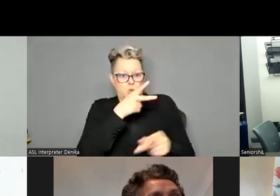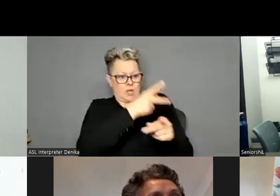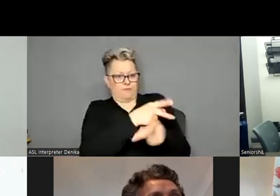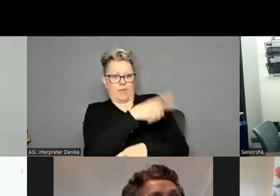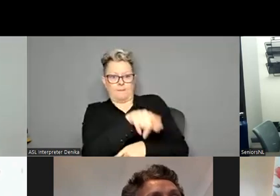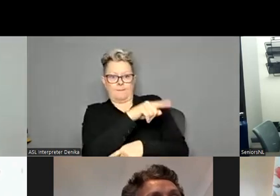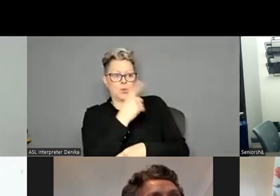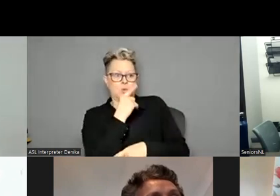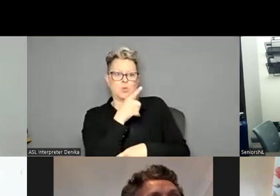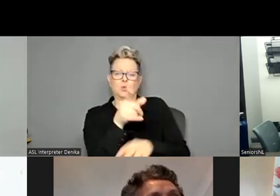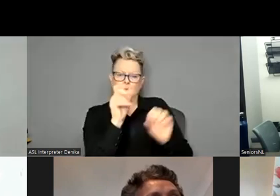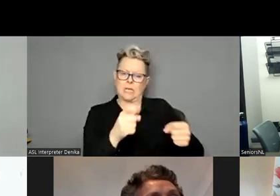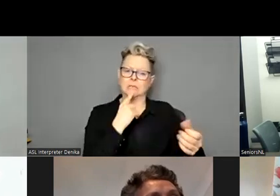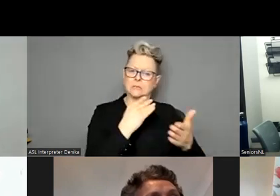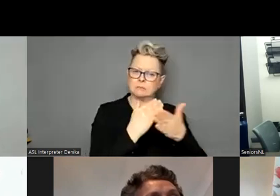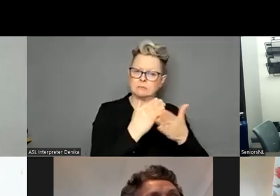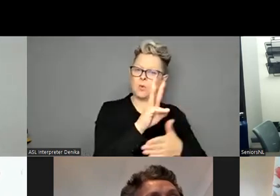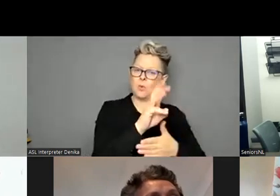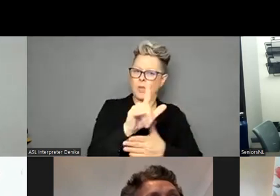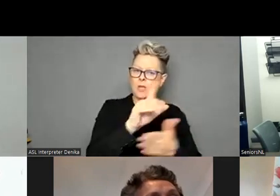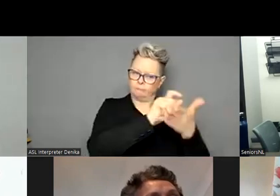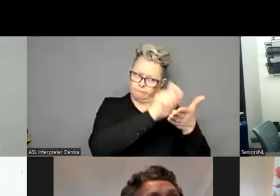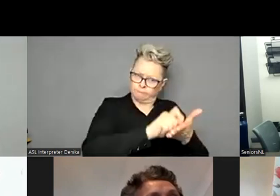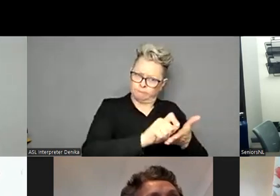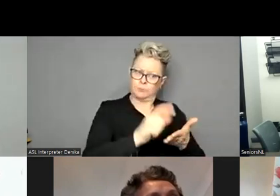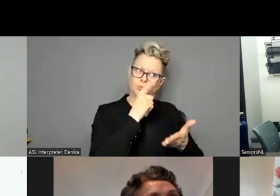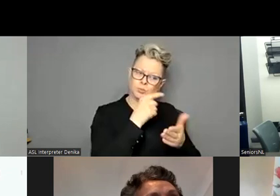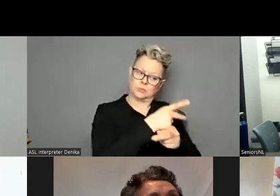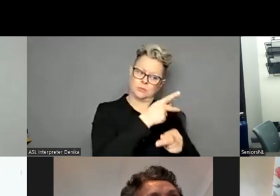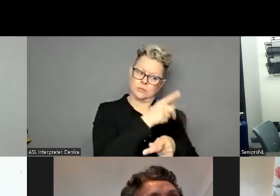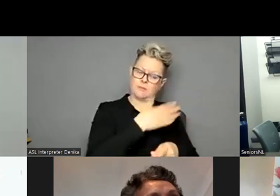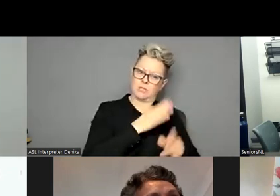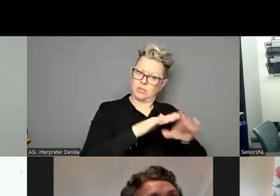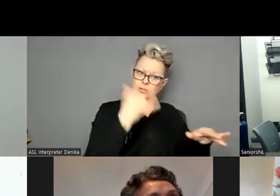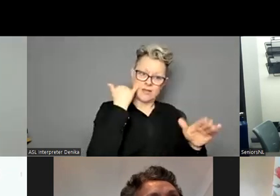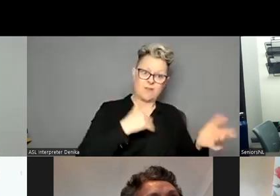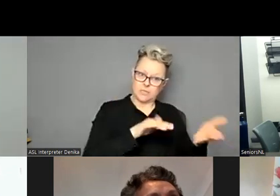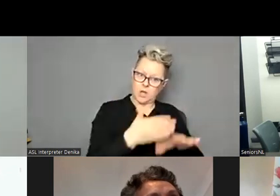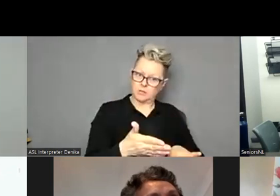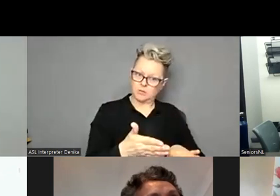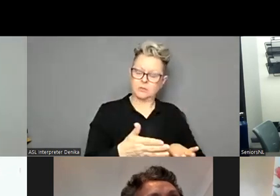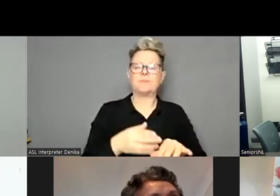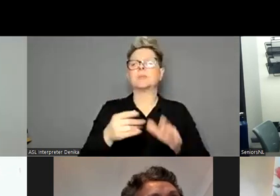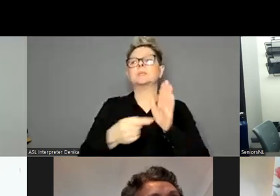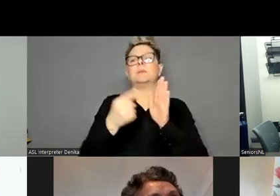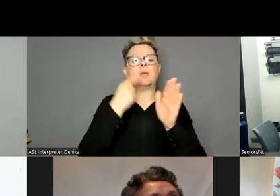in your will. You might want to, so for example, sometimes people organize it such that